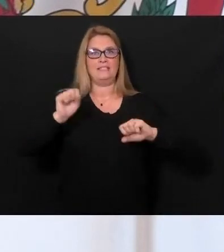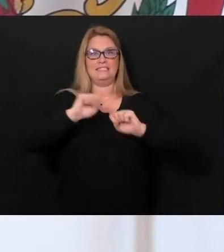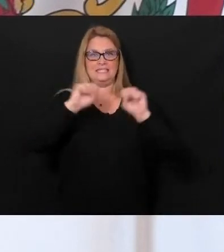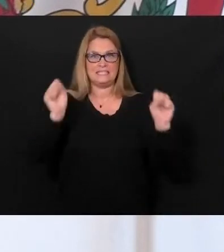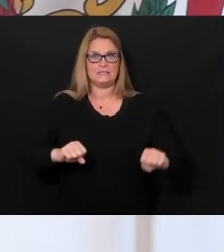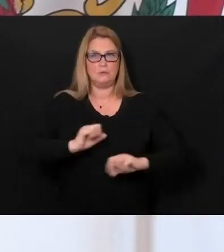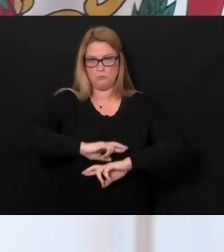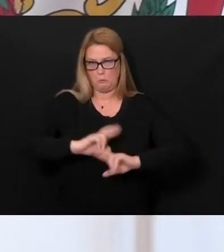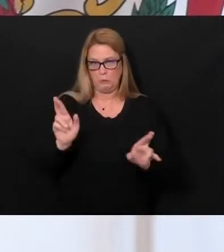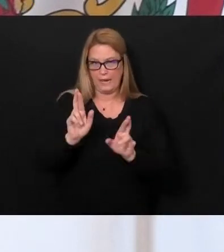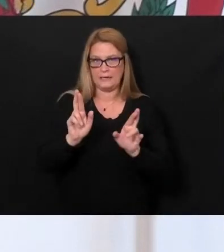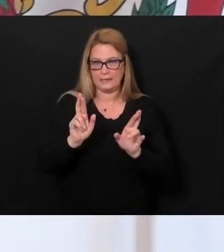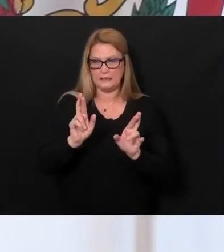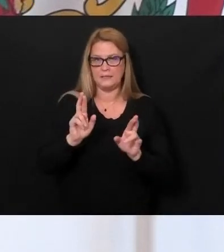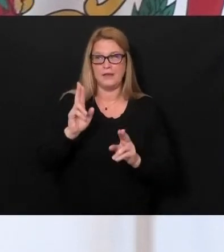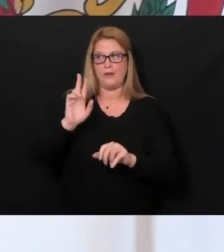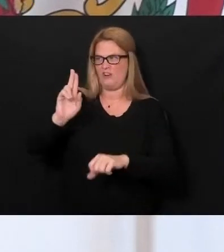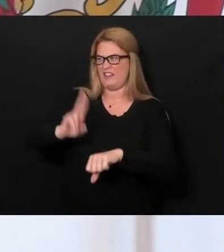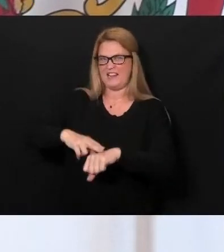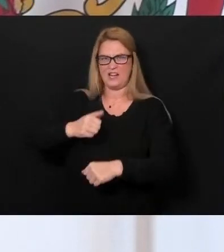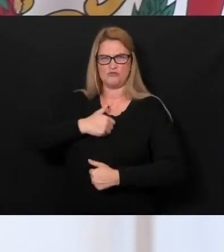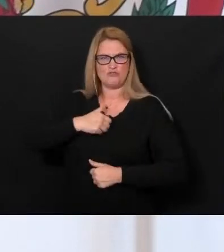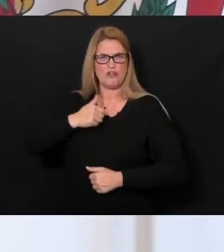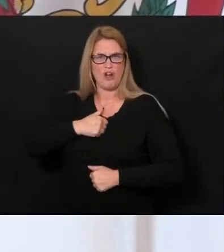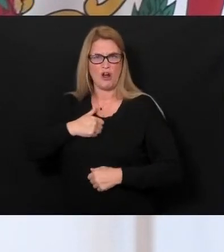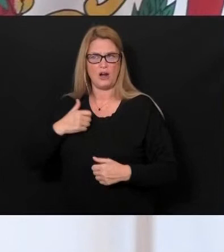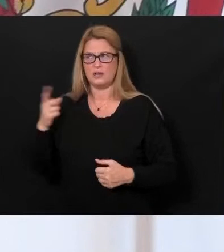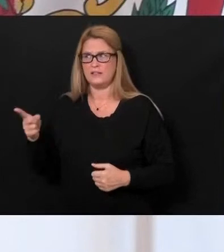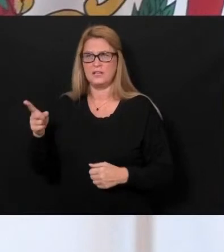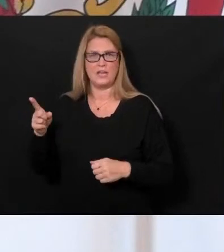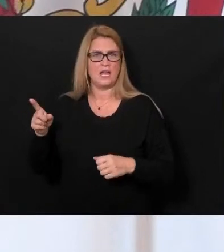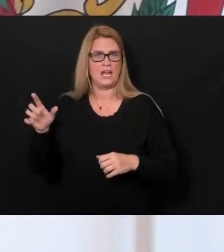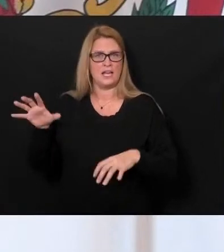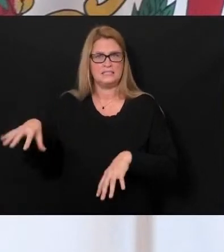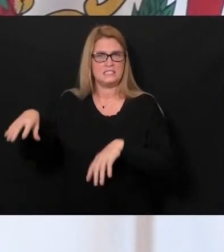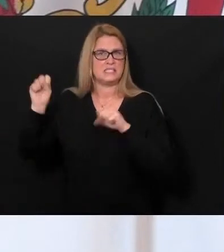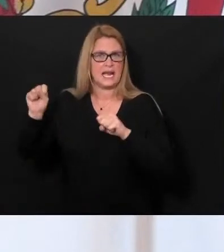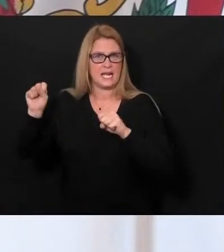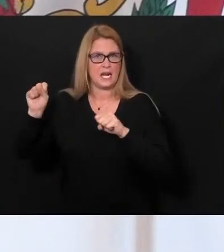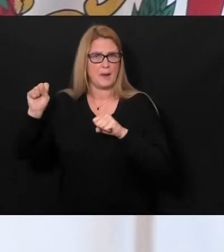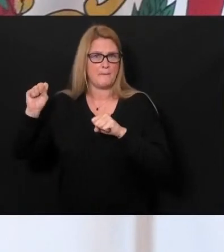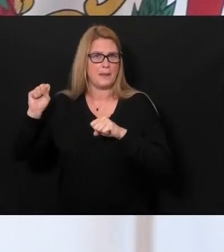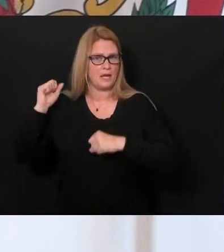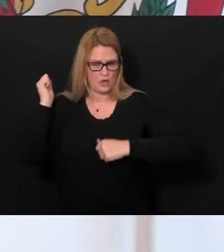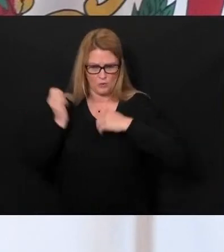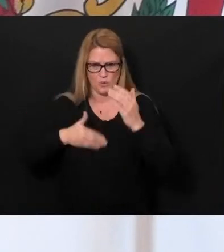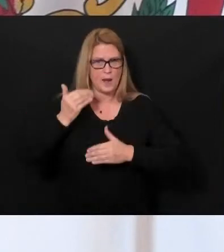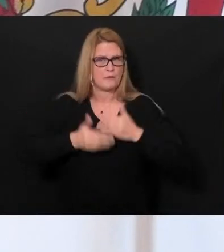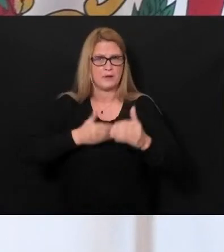our great National Guard to do all the work, that they've done.